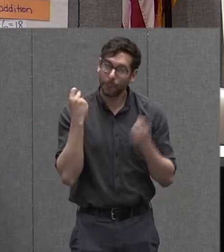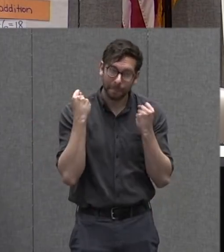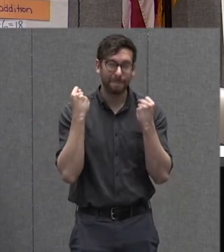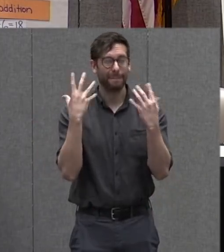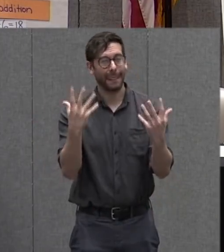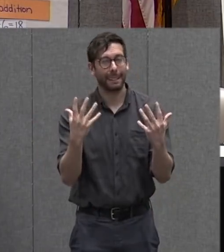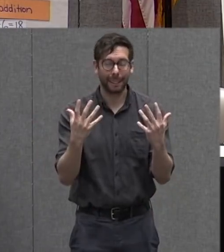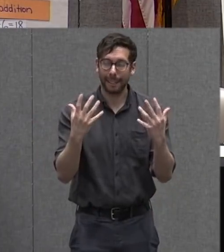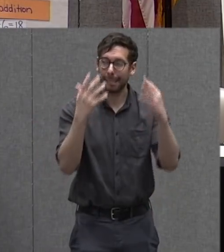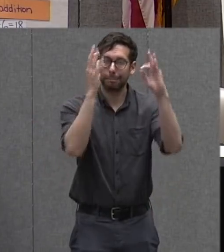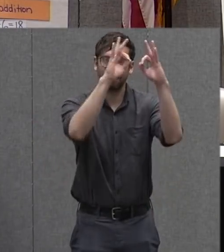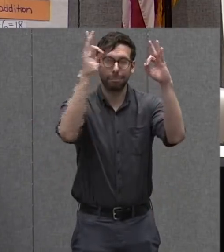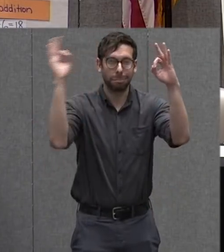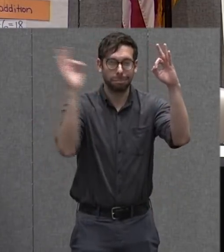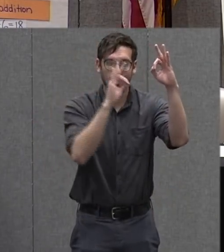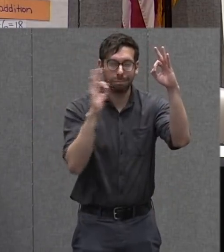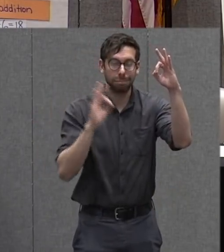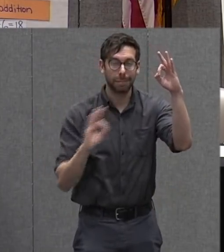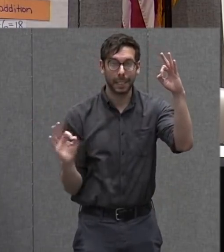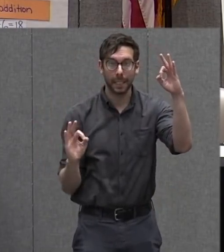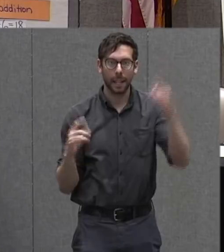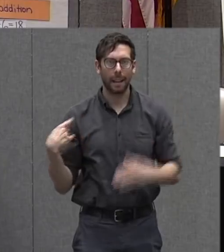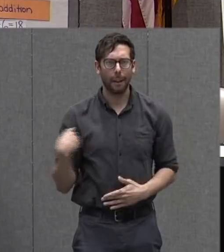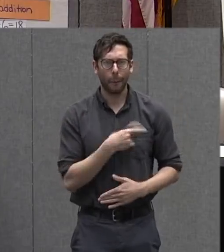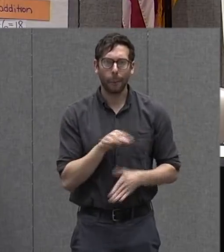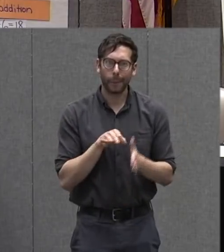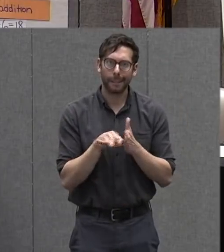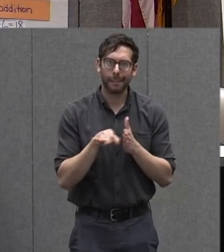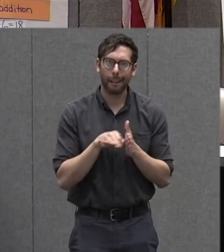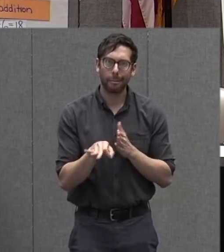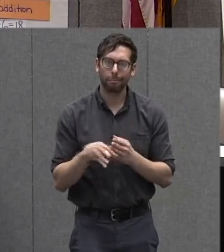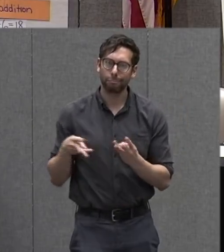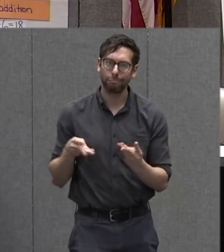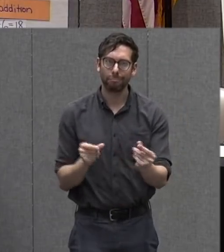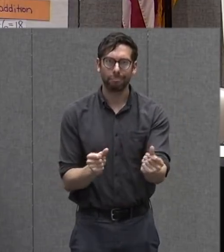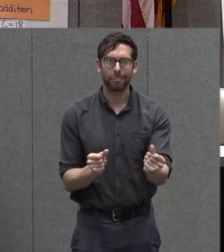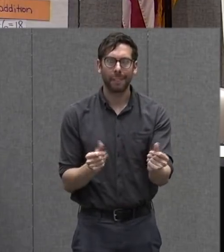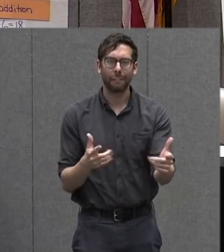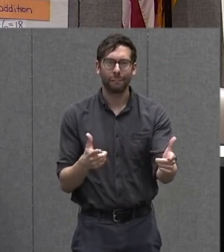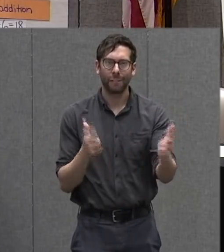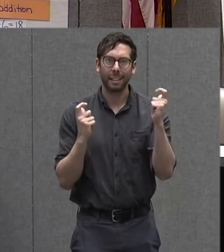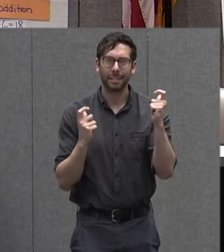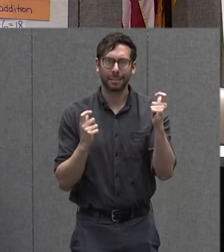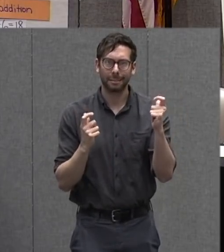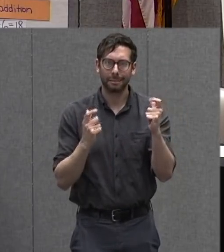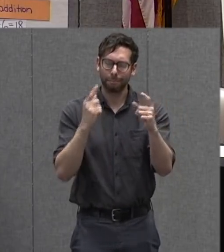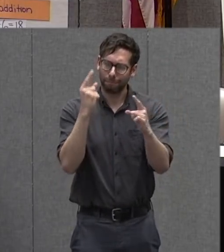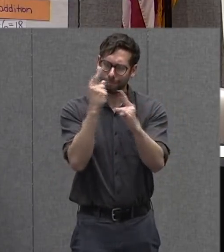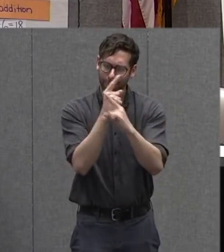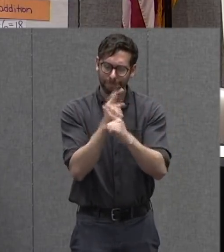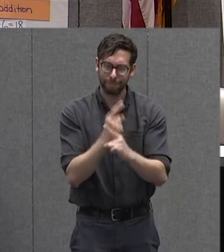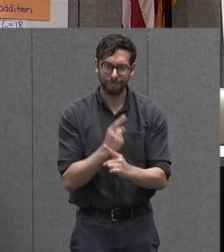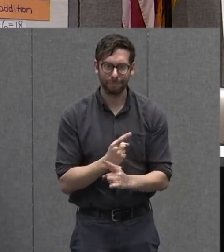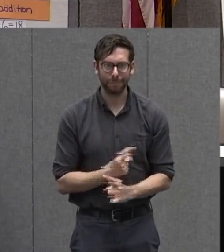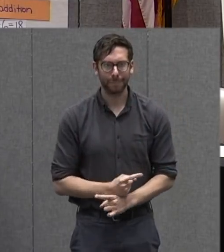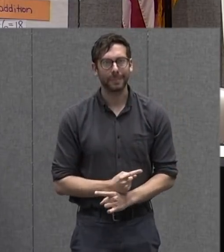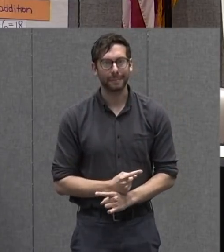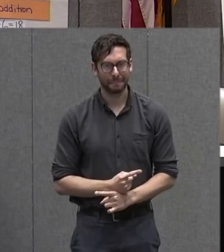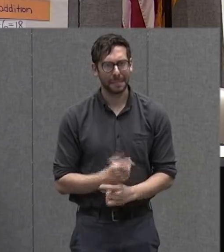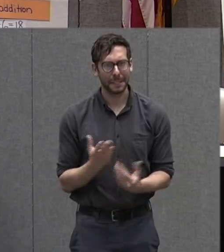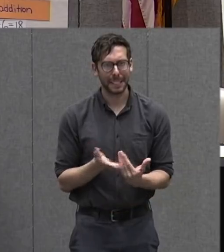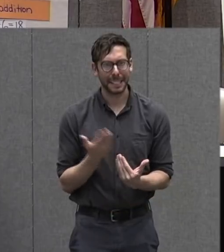able to count that in a pretty efficient way. We were accurate, and we were able to do that pretty easily. We could